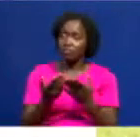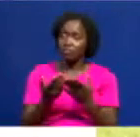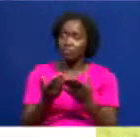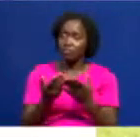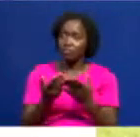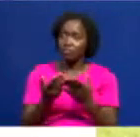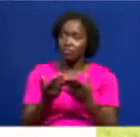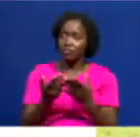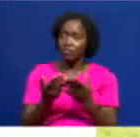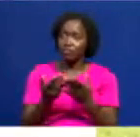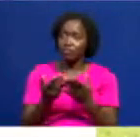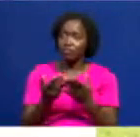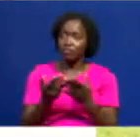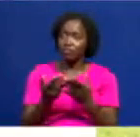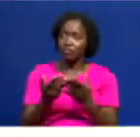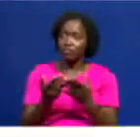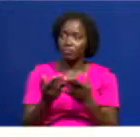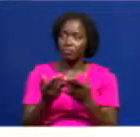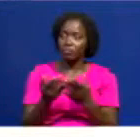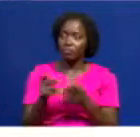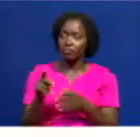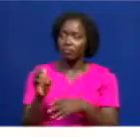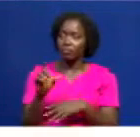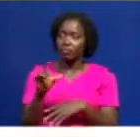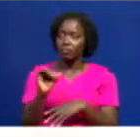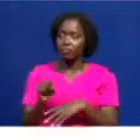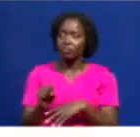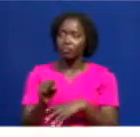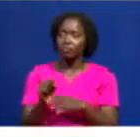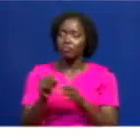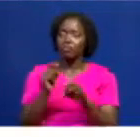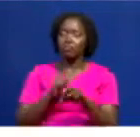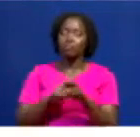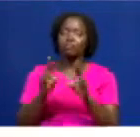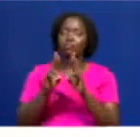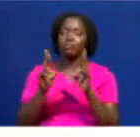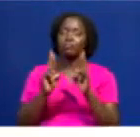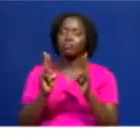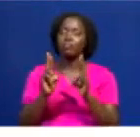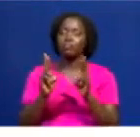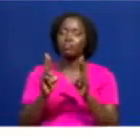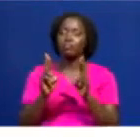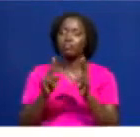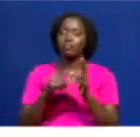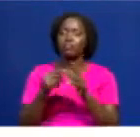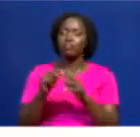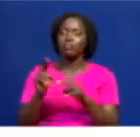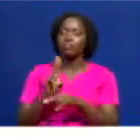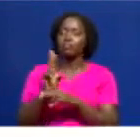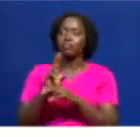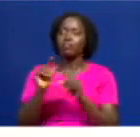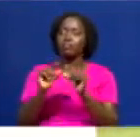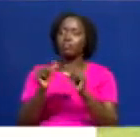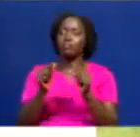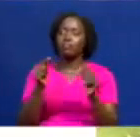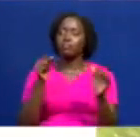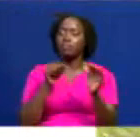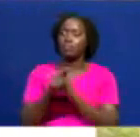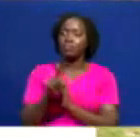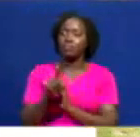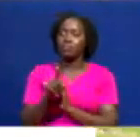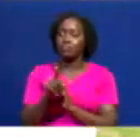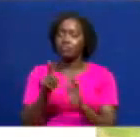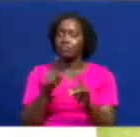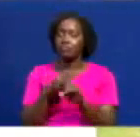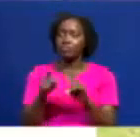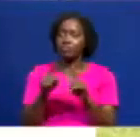even pelis. Imiti ikiwa tayari, ndio unapata sasa user group ya firewood inaingia ndani.